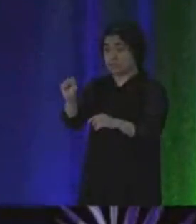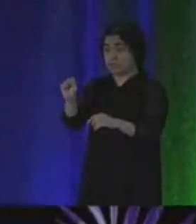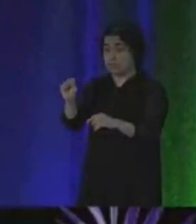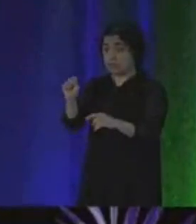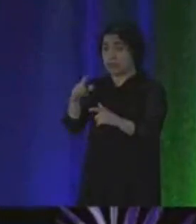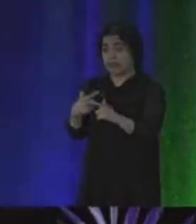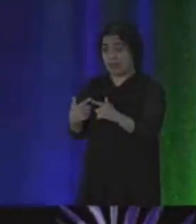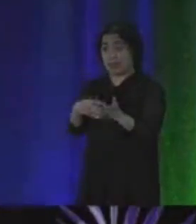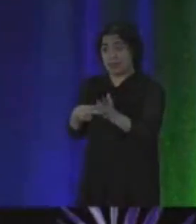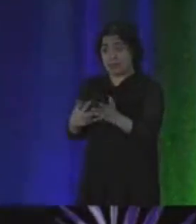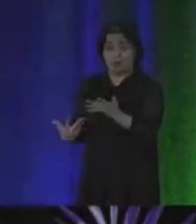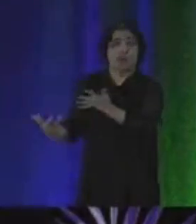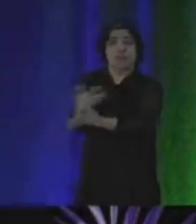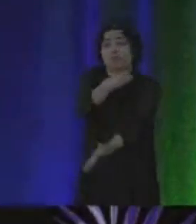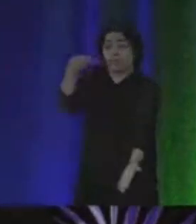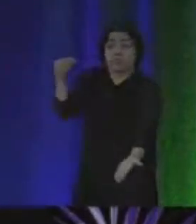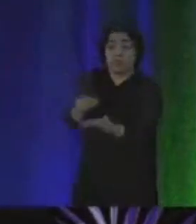is money.